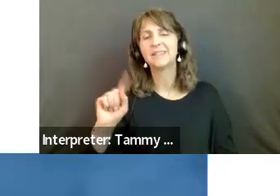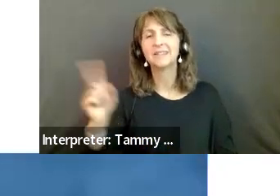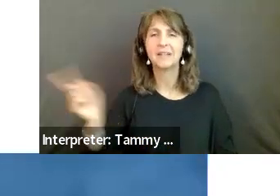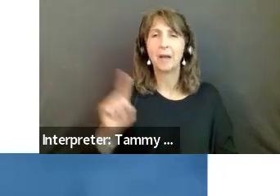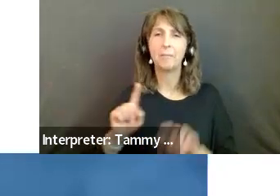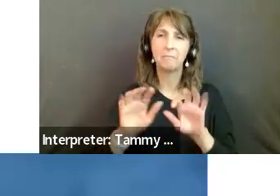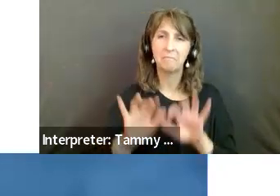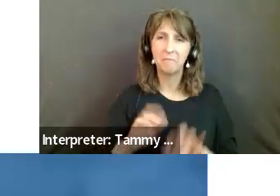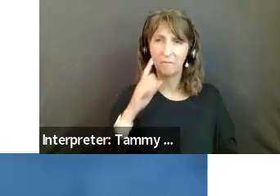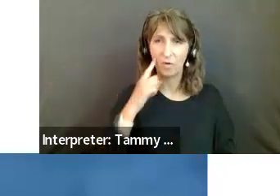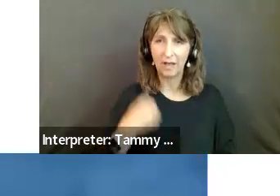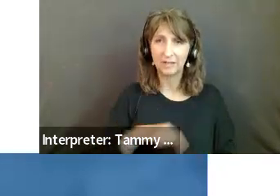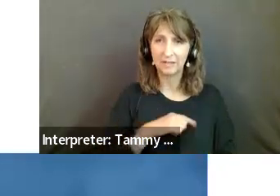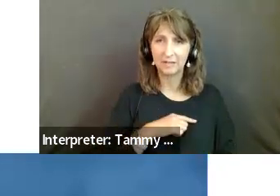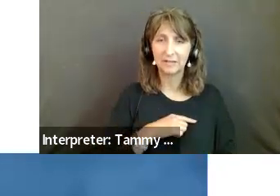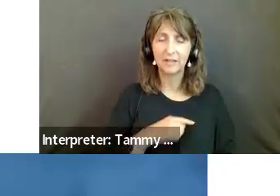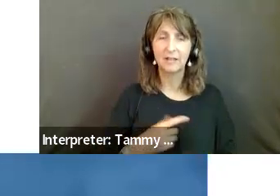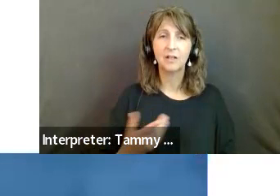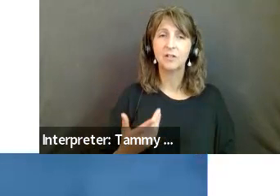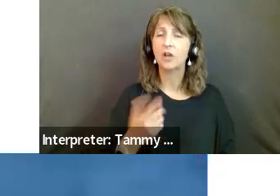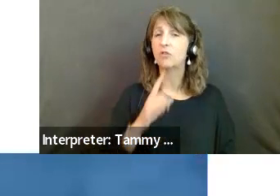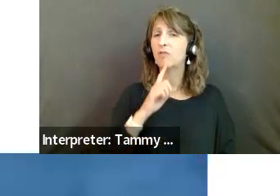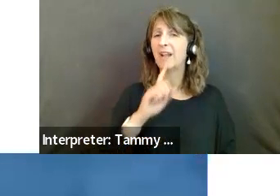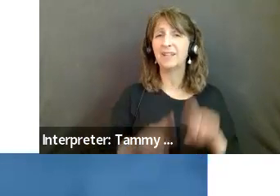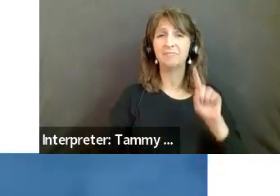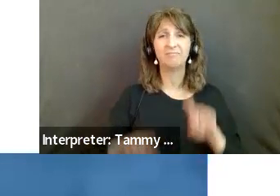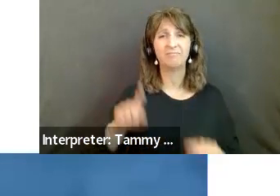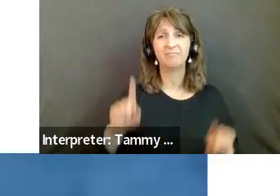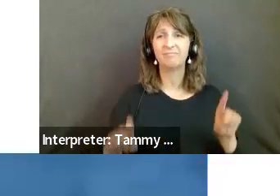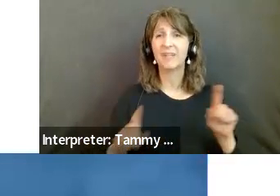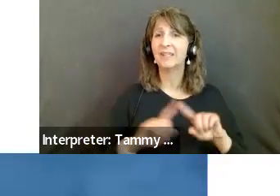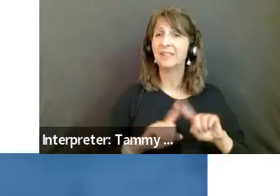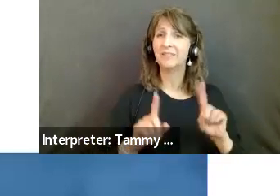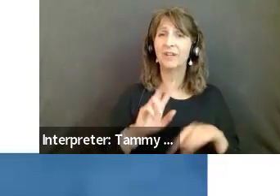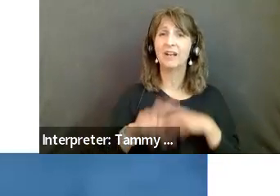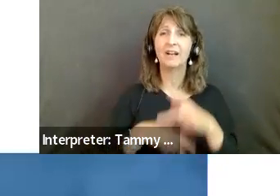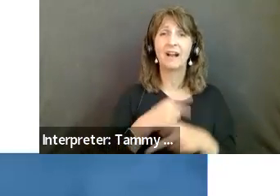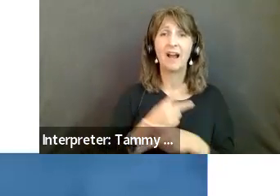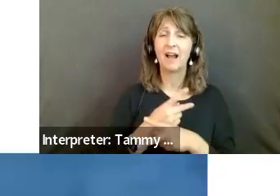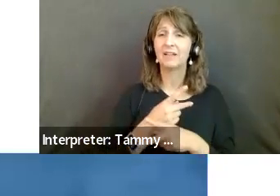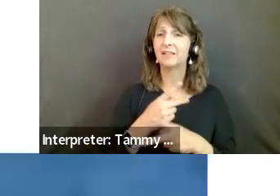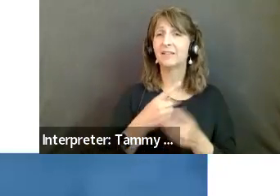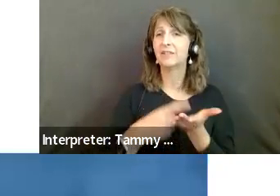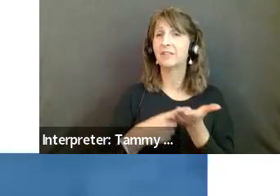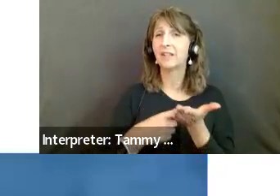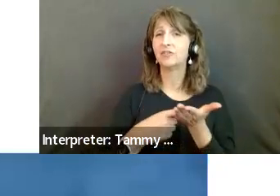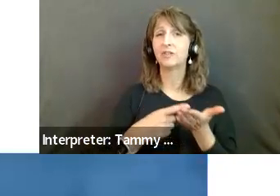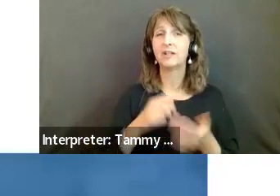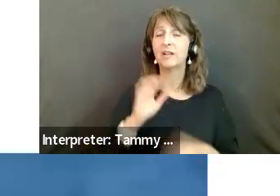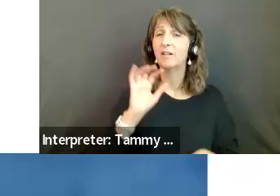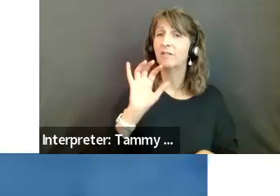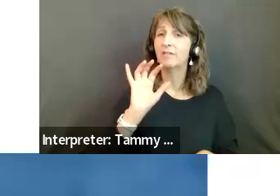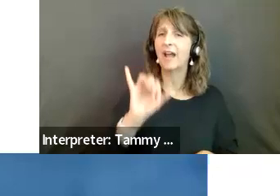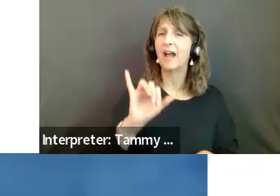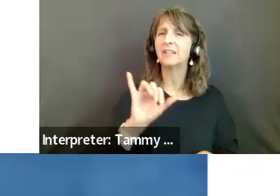for us. And so we have a range of categories. The categories are kind of similar to the